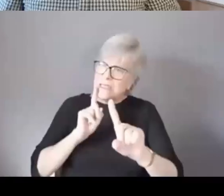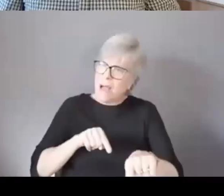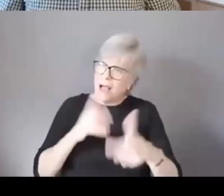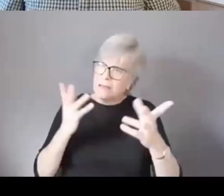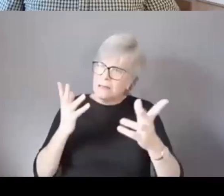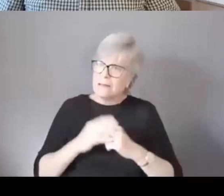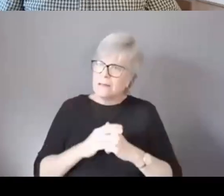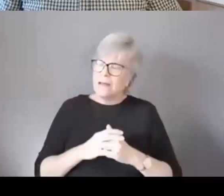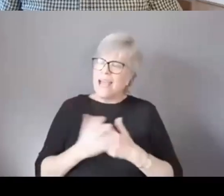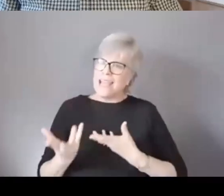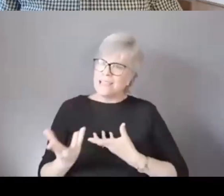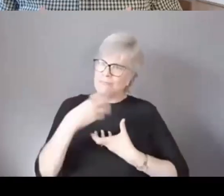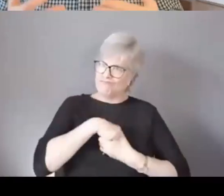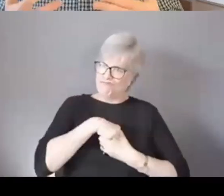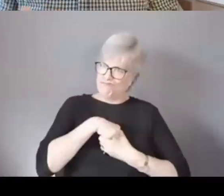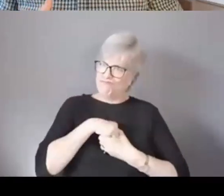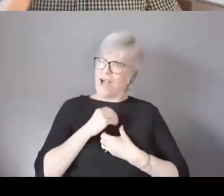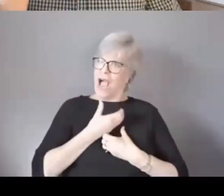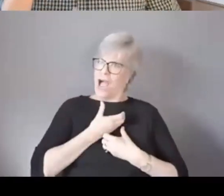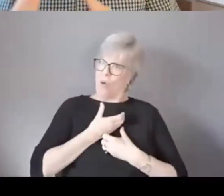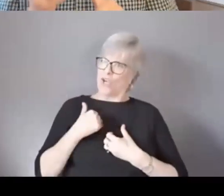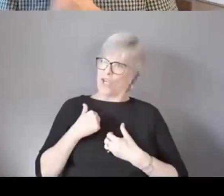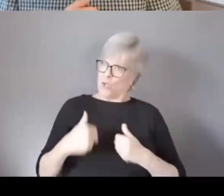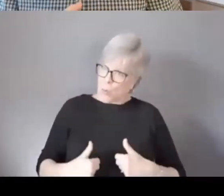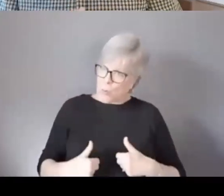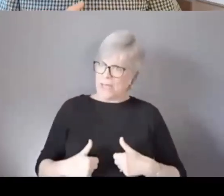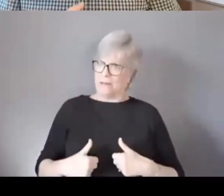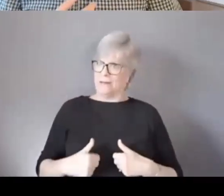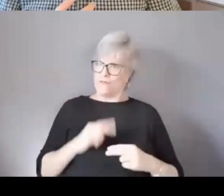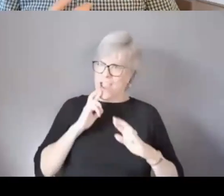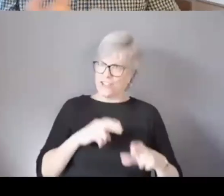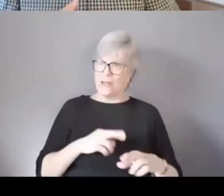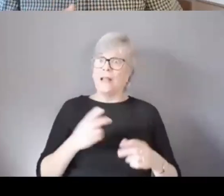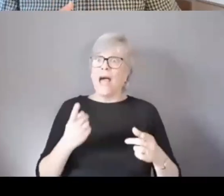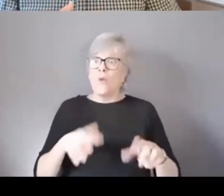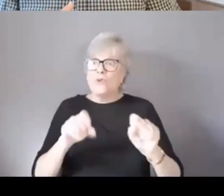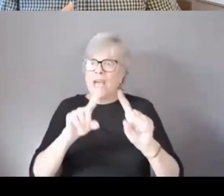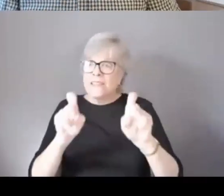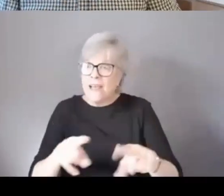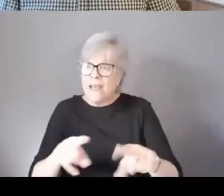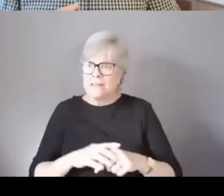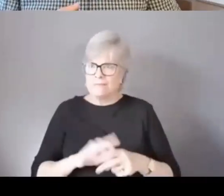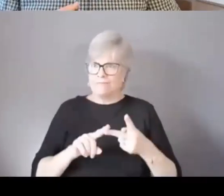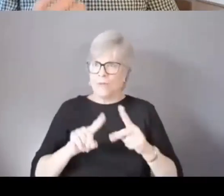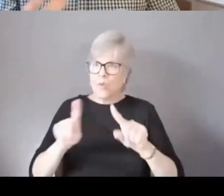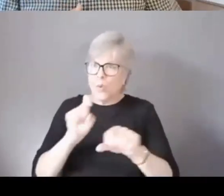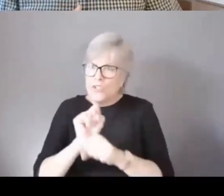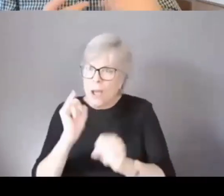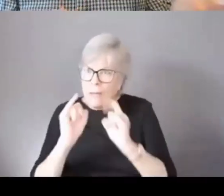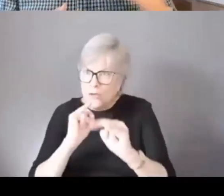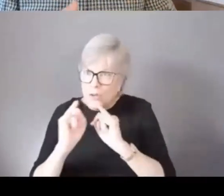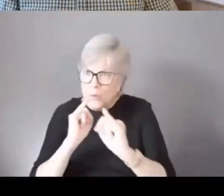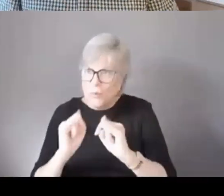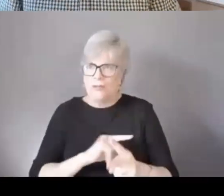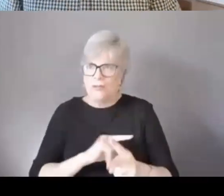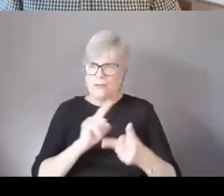It's wired into us as humans. It happens for things like when we take a test, when we go to a job interview. when we